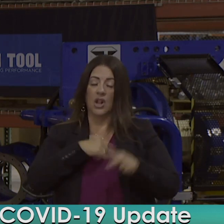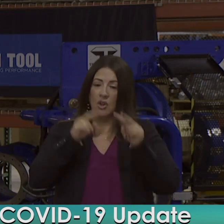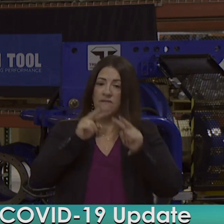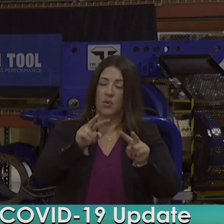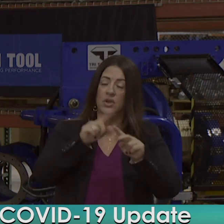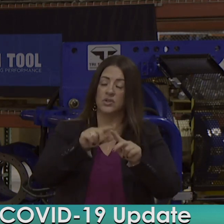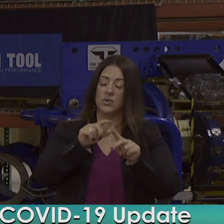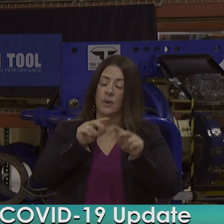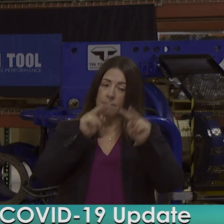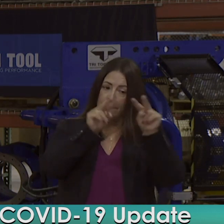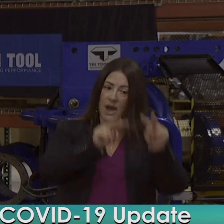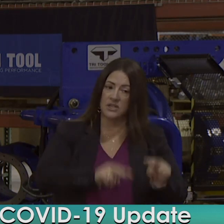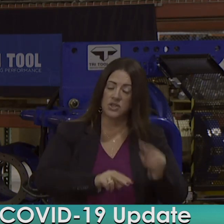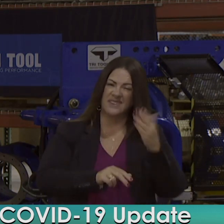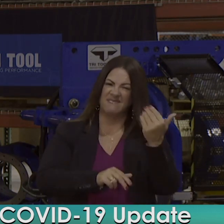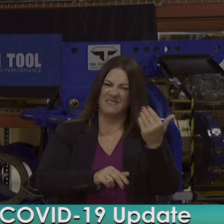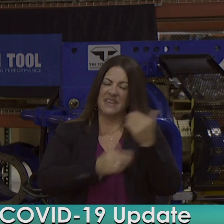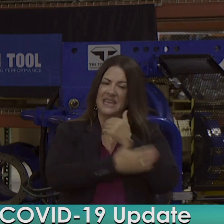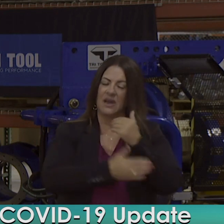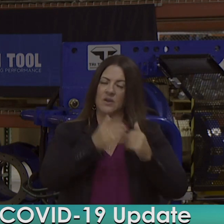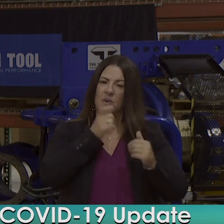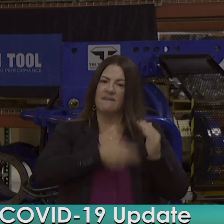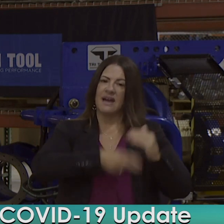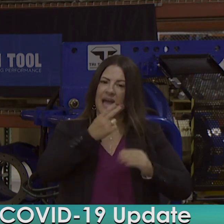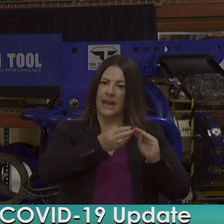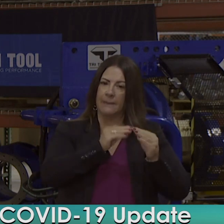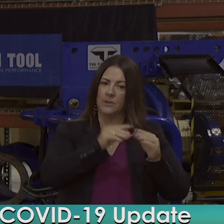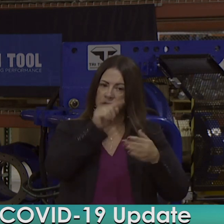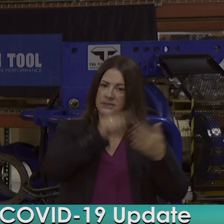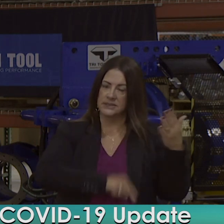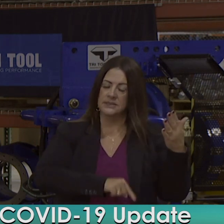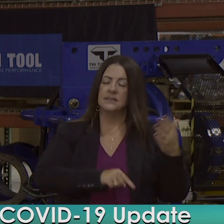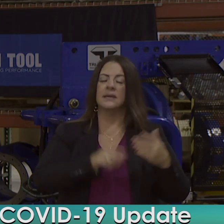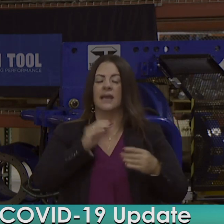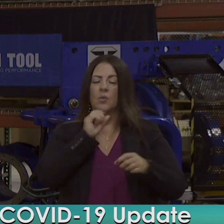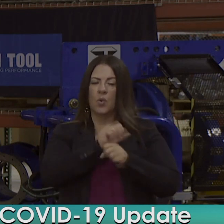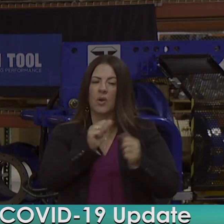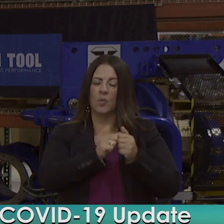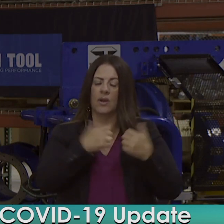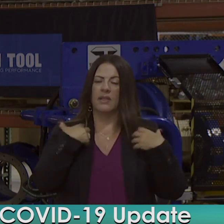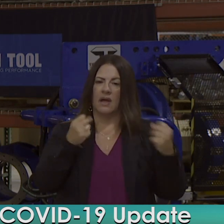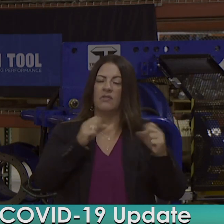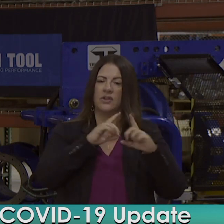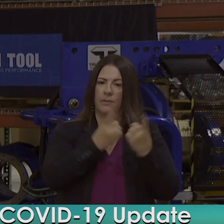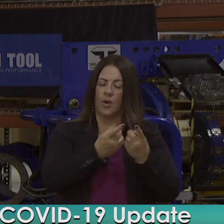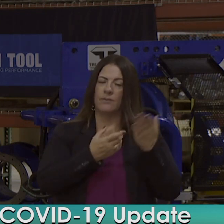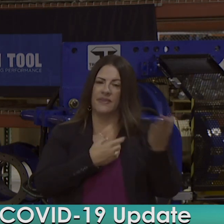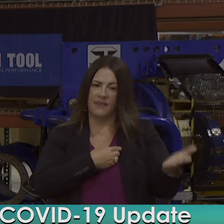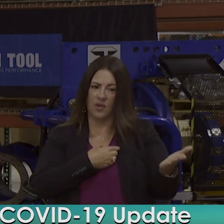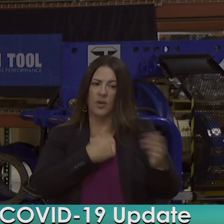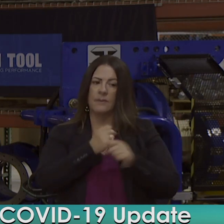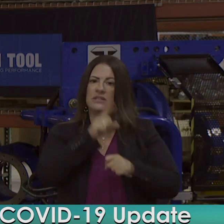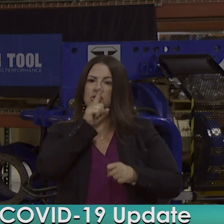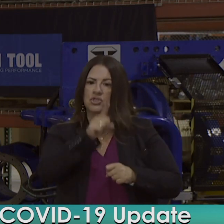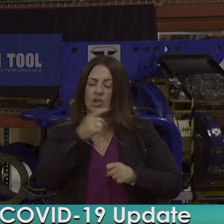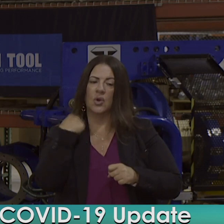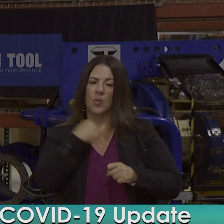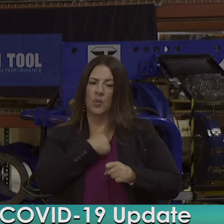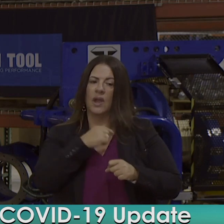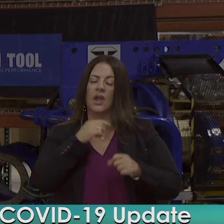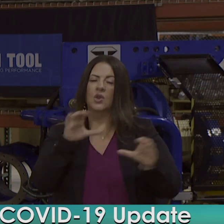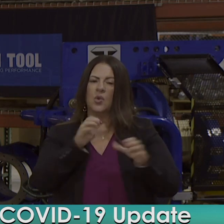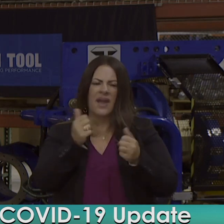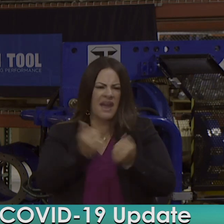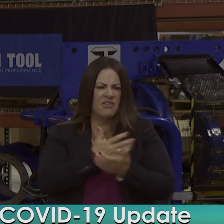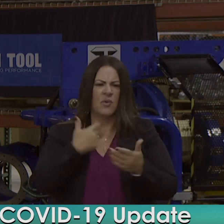continue to monitor these 15 counties and work with county health officials to make sure that we're doing everything in our